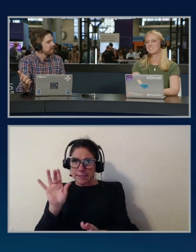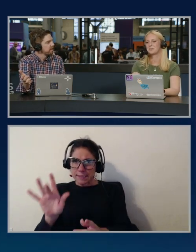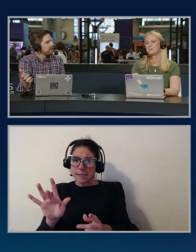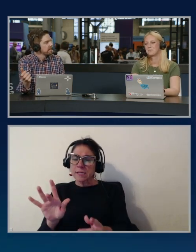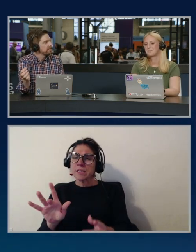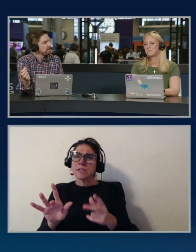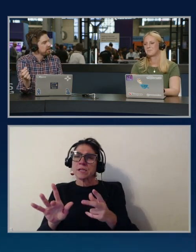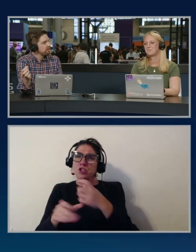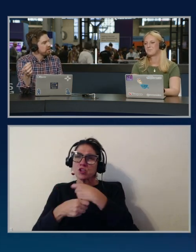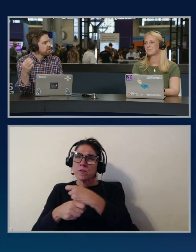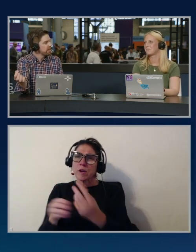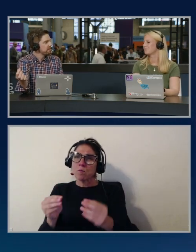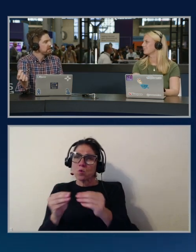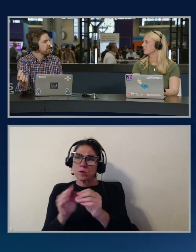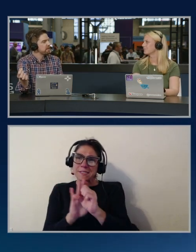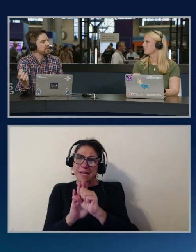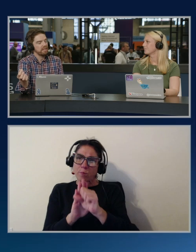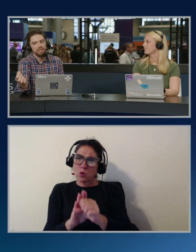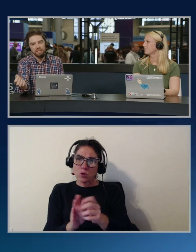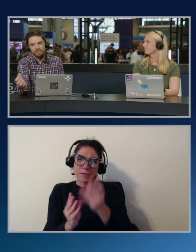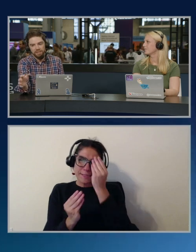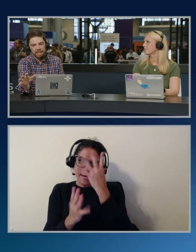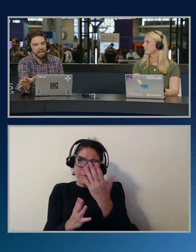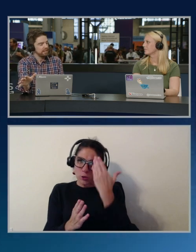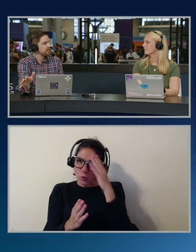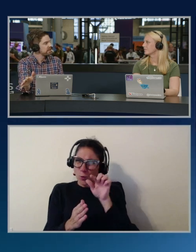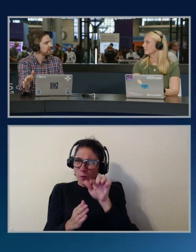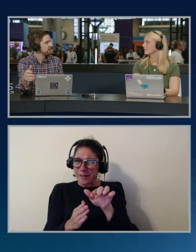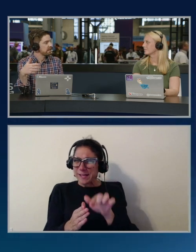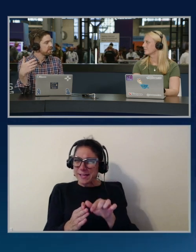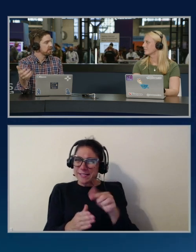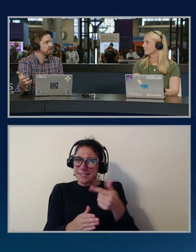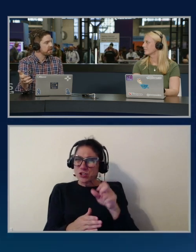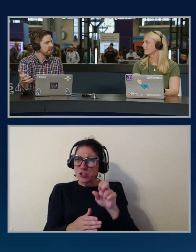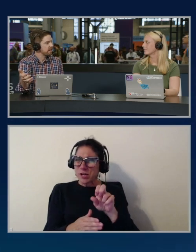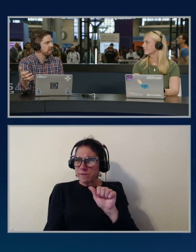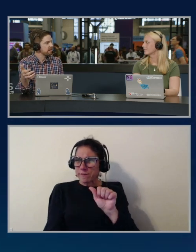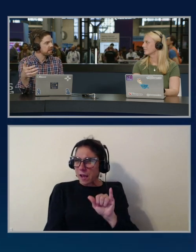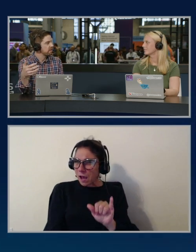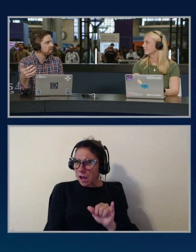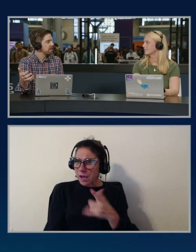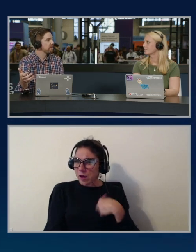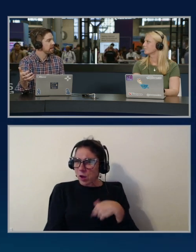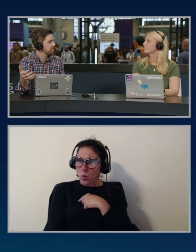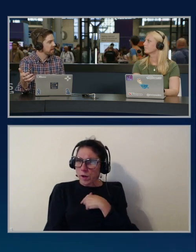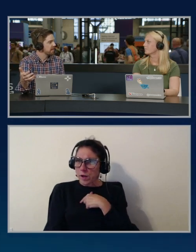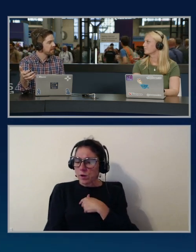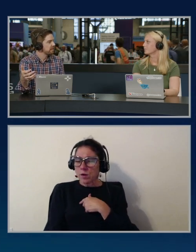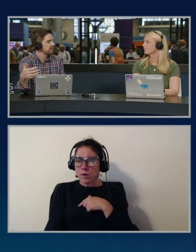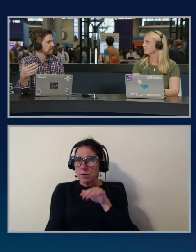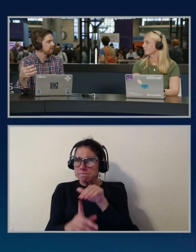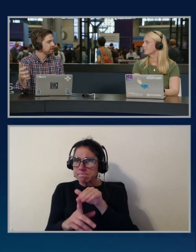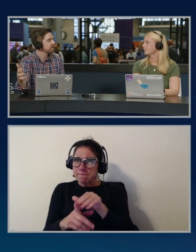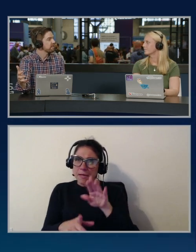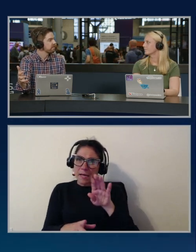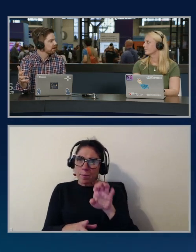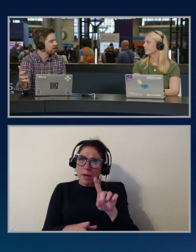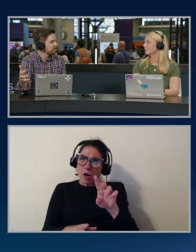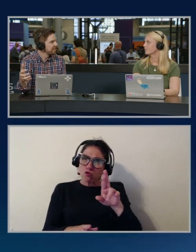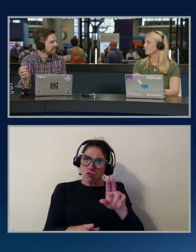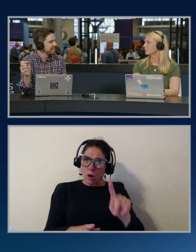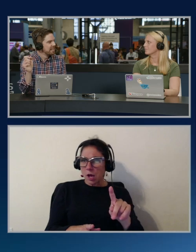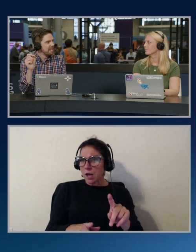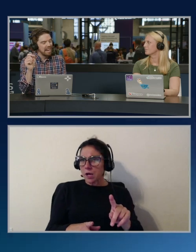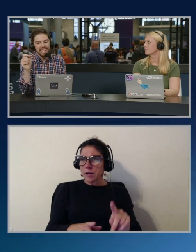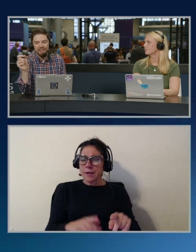data. That's cool. And so you don't even know that this is generative AI under the scenes or that we're invoking a Bedrock-based agentic